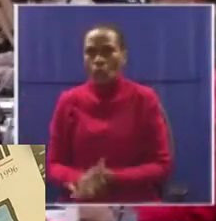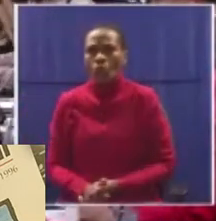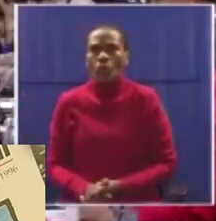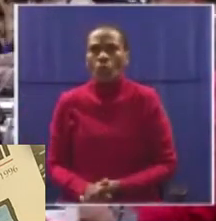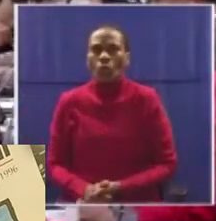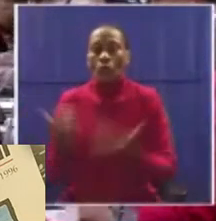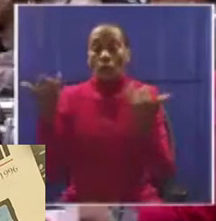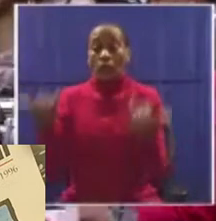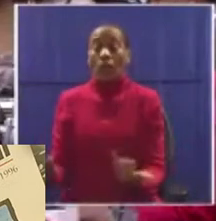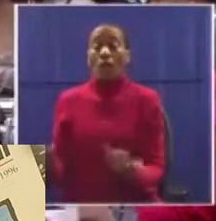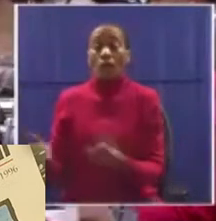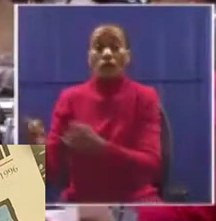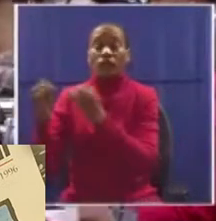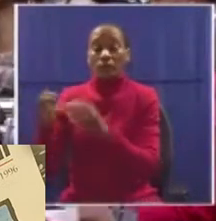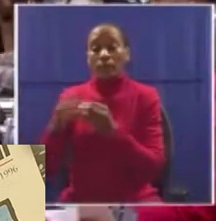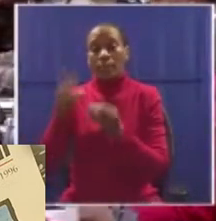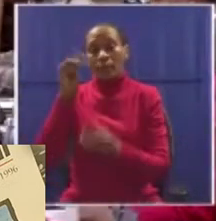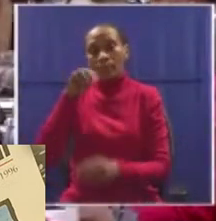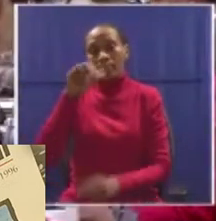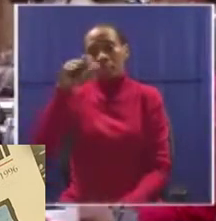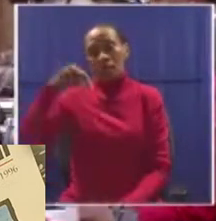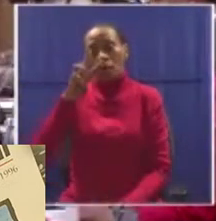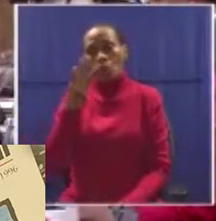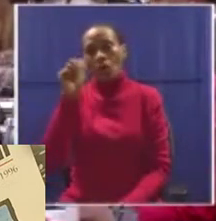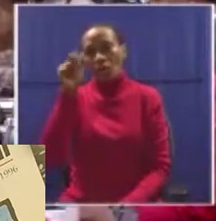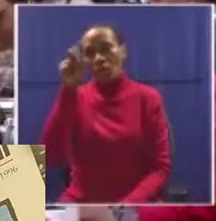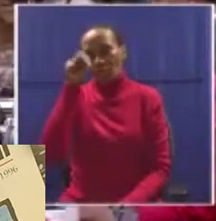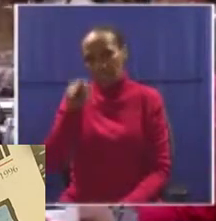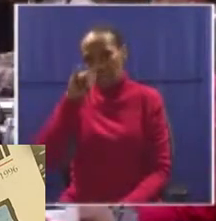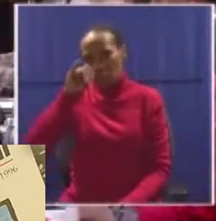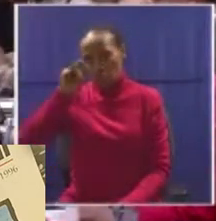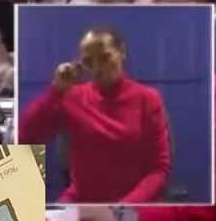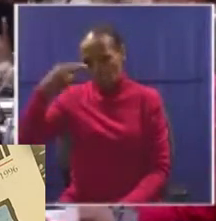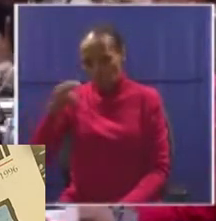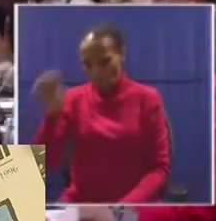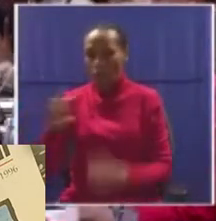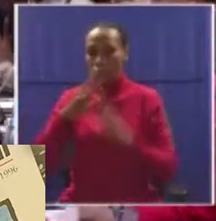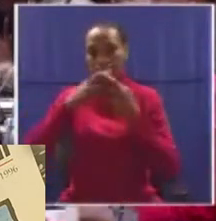I will now call upon the honorable maguanisha to introduce the report